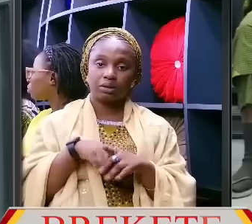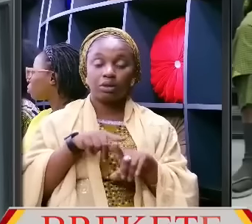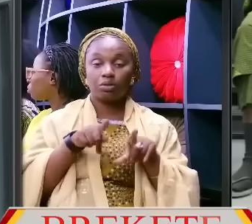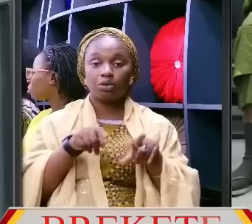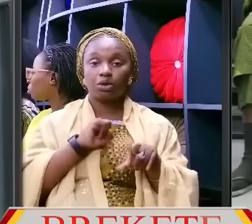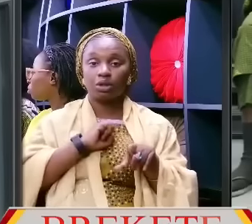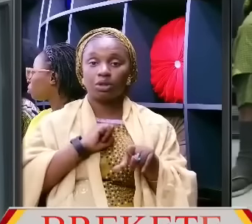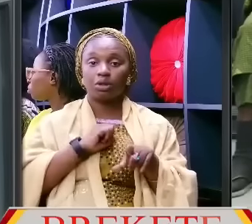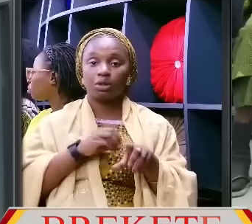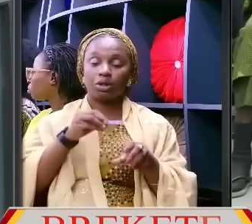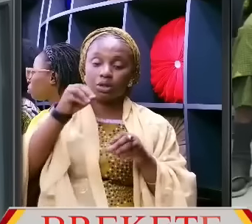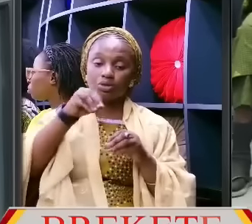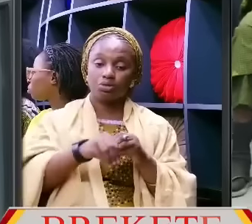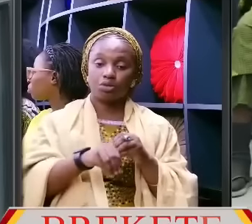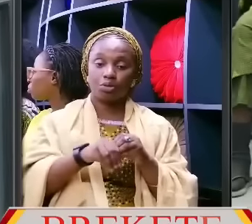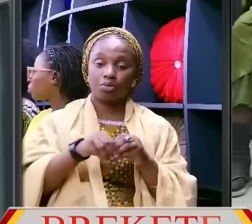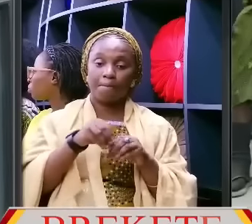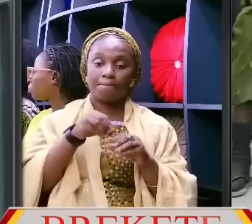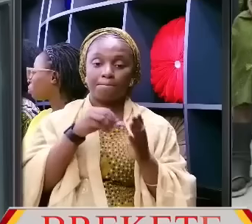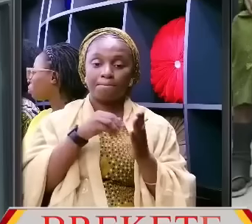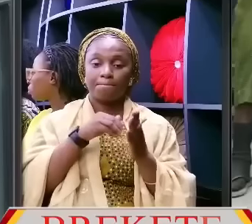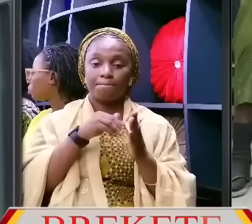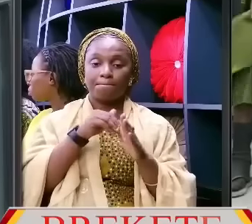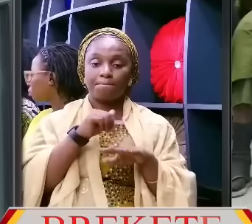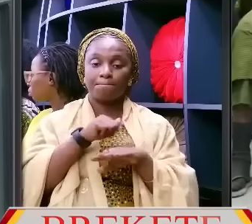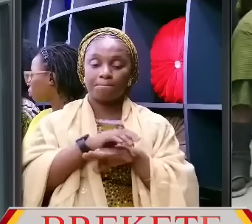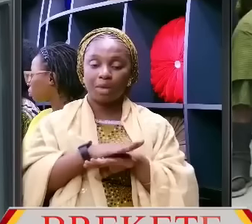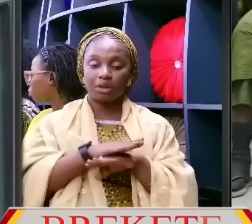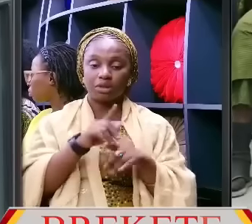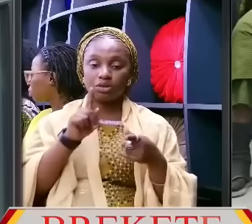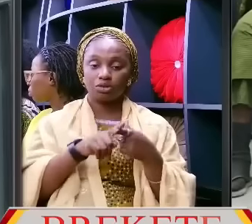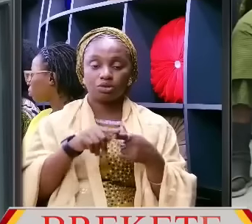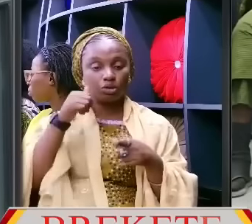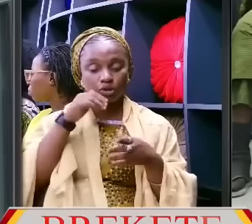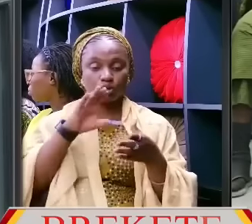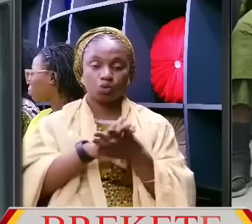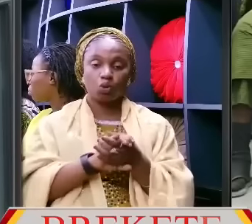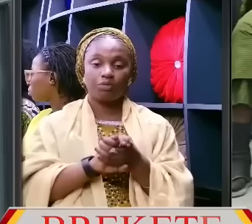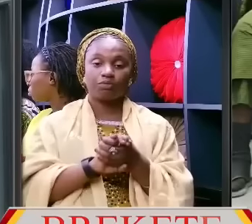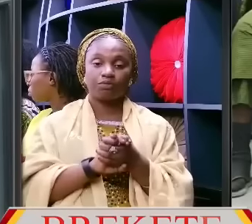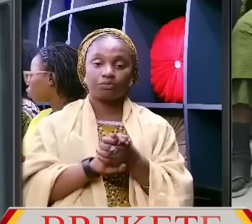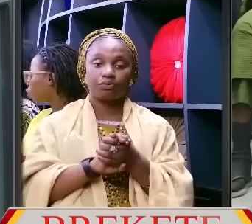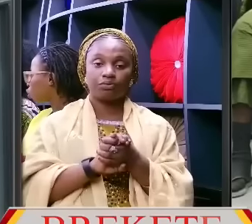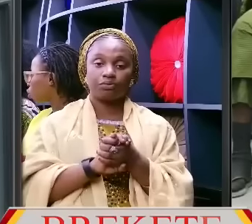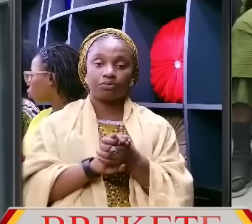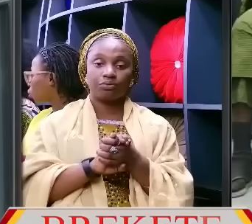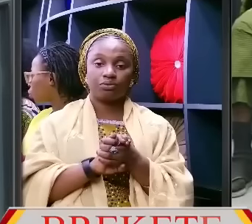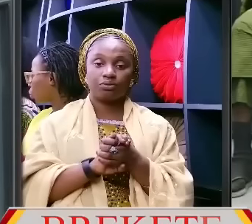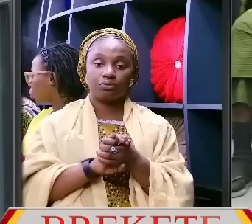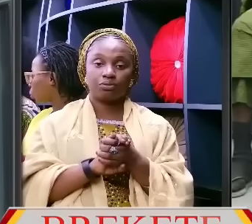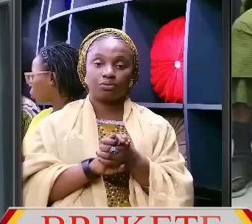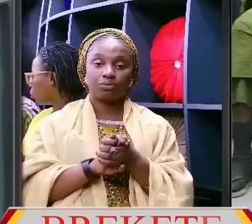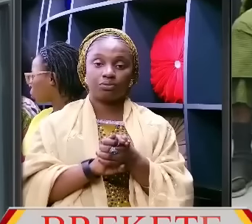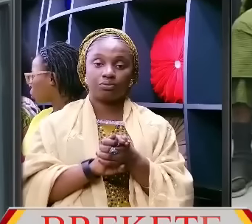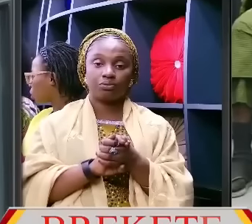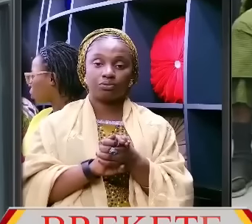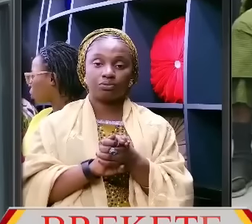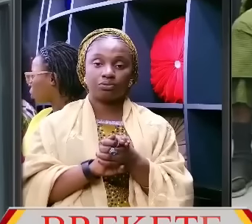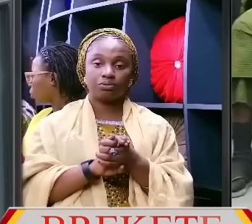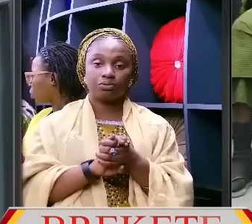drop message for his wife, the mother of these children. This boy don't know me. You understand me? Mm. This is the first time he set eye on me. Mm.